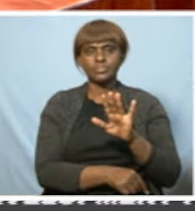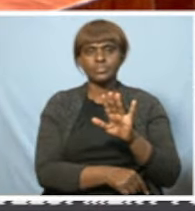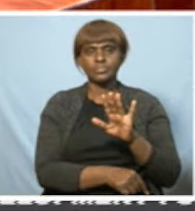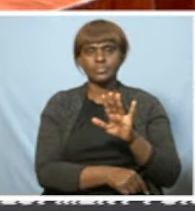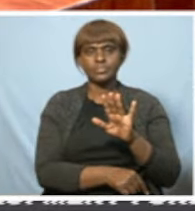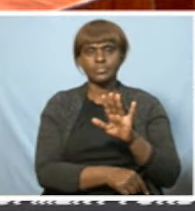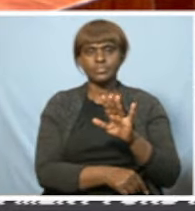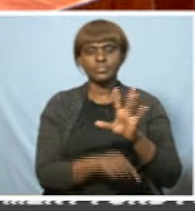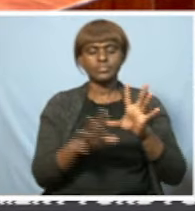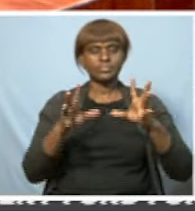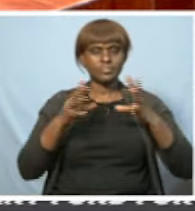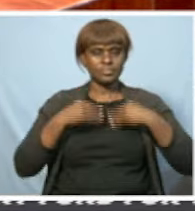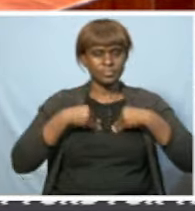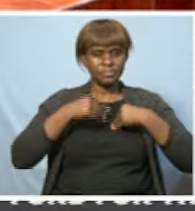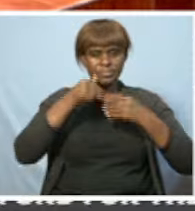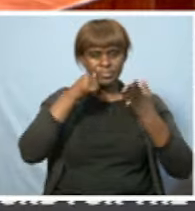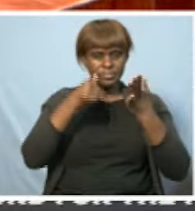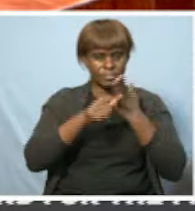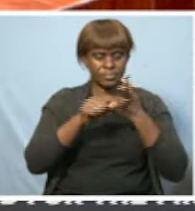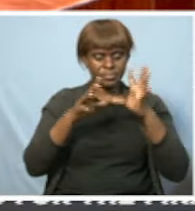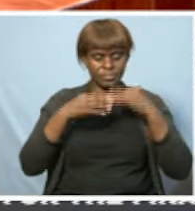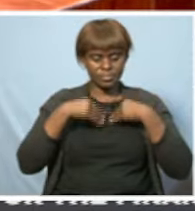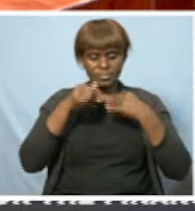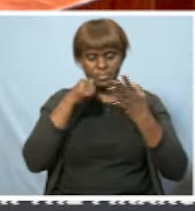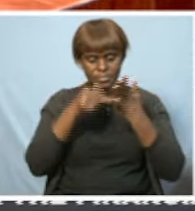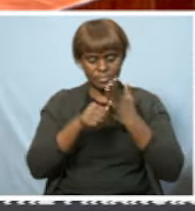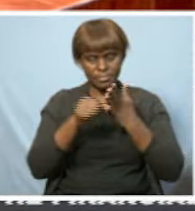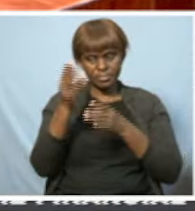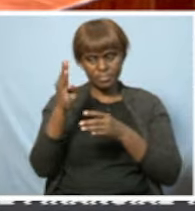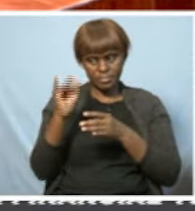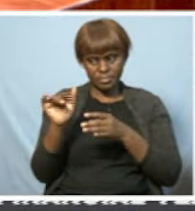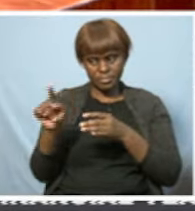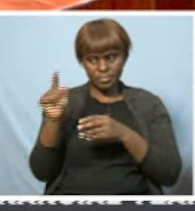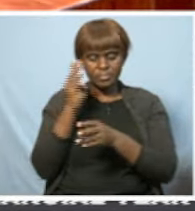the acceptance letter by the contractor